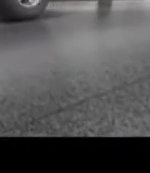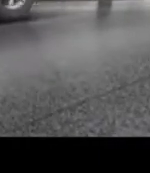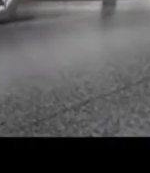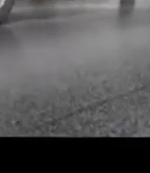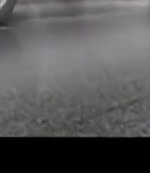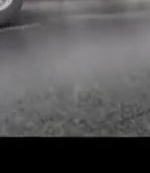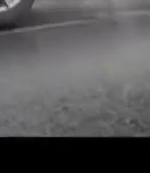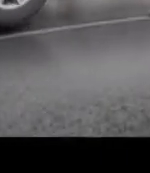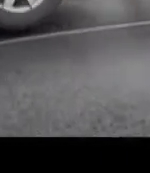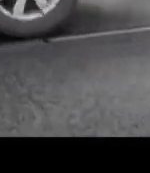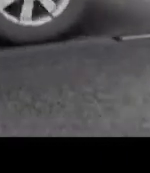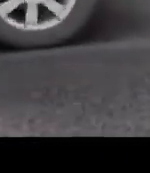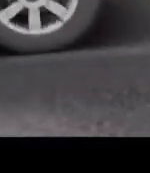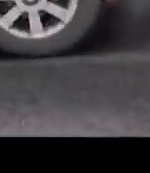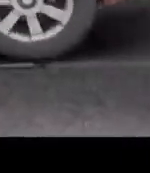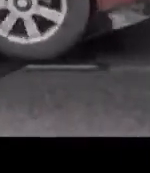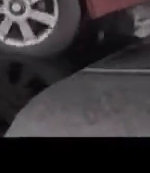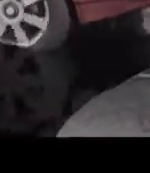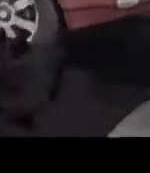to drive through it.